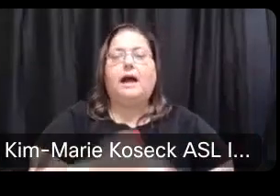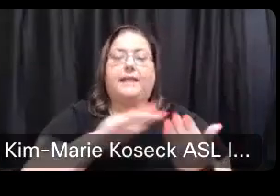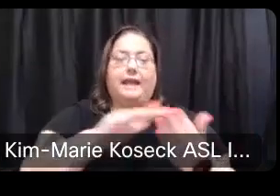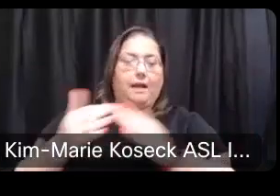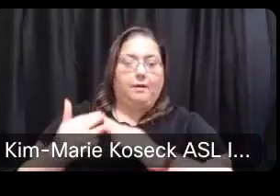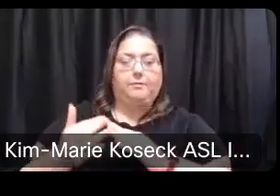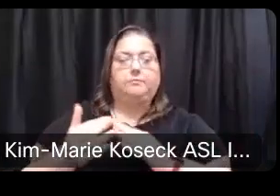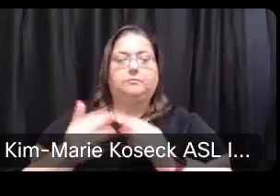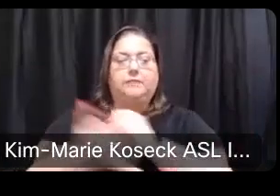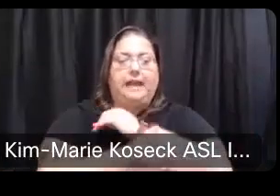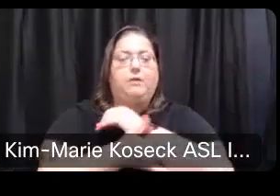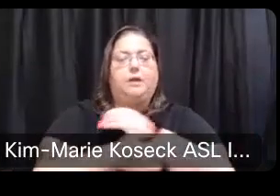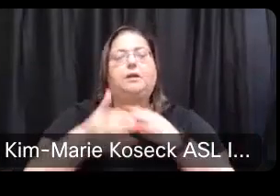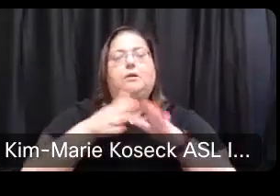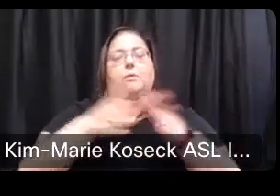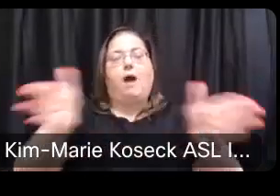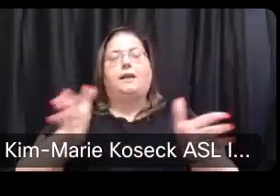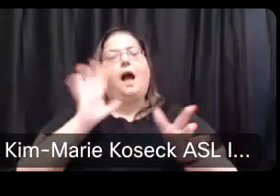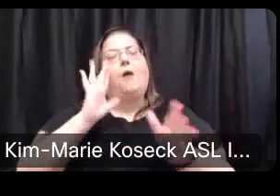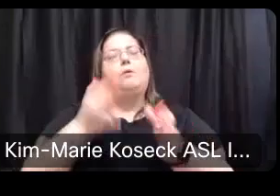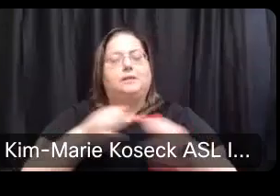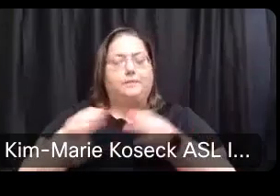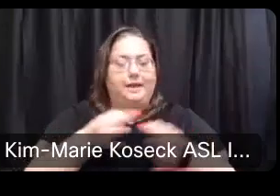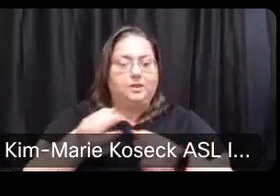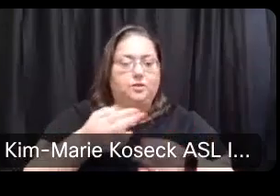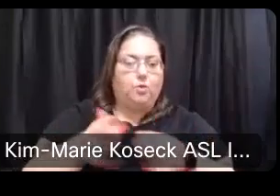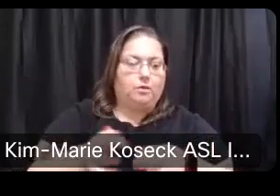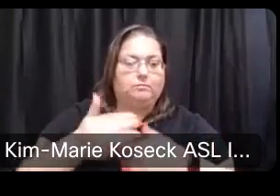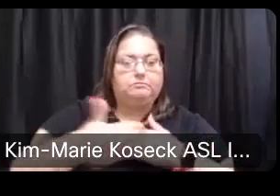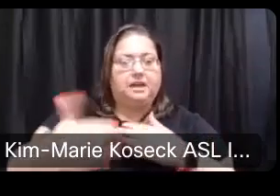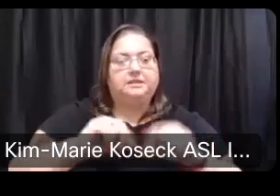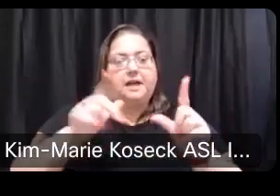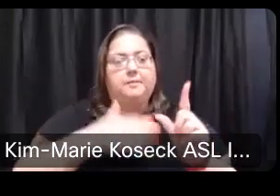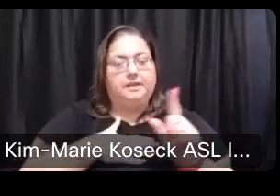Planning Program, which I'll explain shortly. Next slide, please.